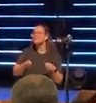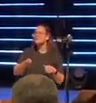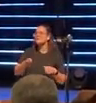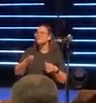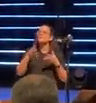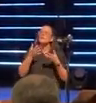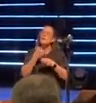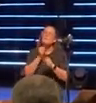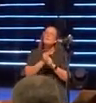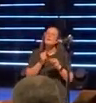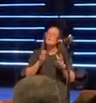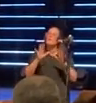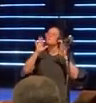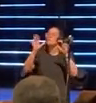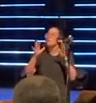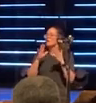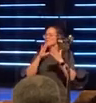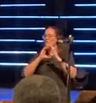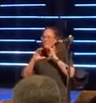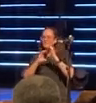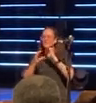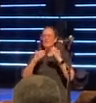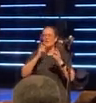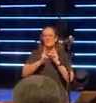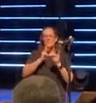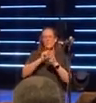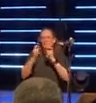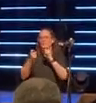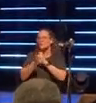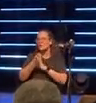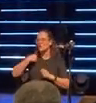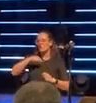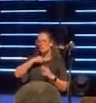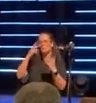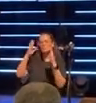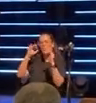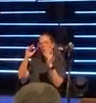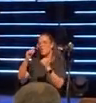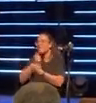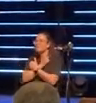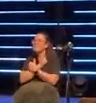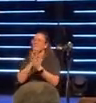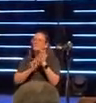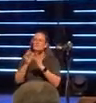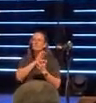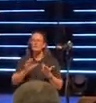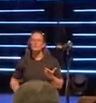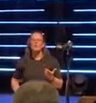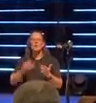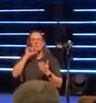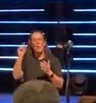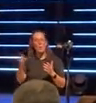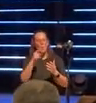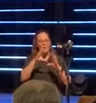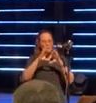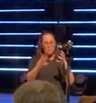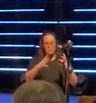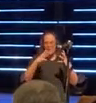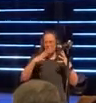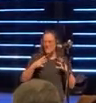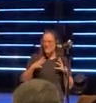way for great conversations, that people would be changed, that they would see the hope and the love of Jesus Christ, not just a group on vacation, that they would see